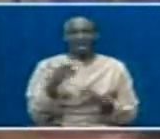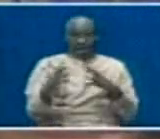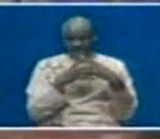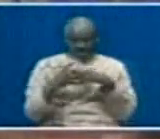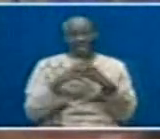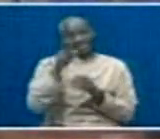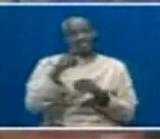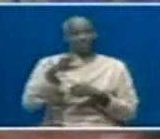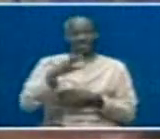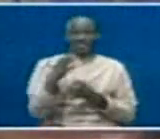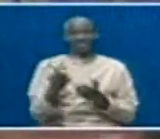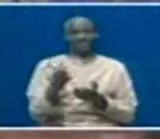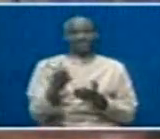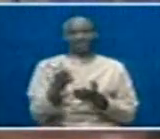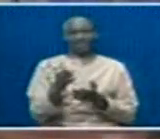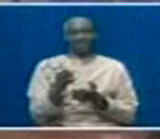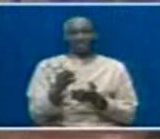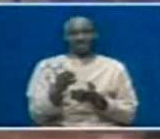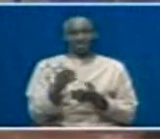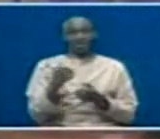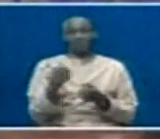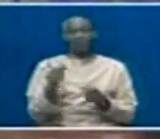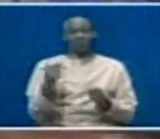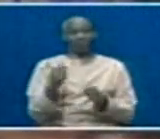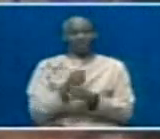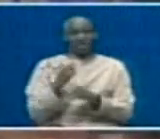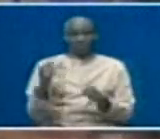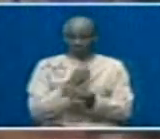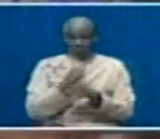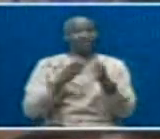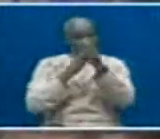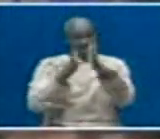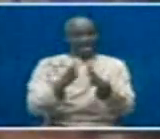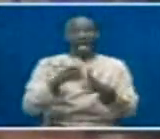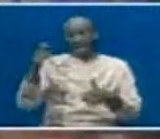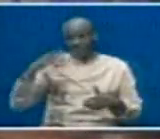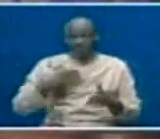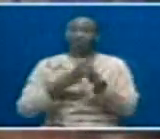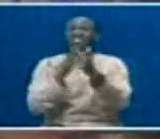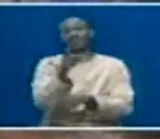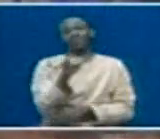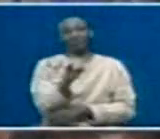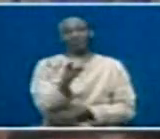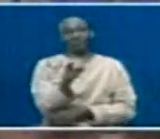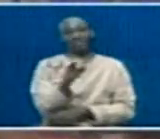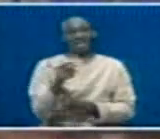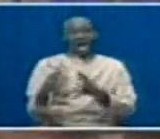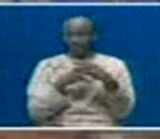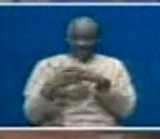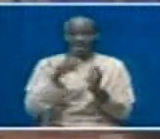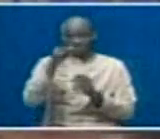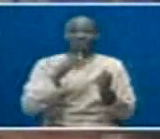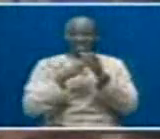a kind of a place where you cannot be a leader. You're led by others. That's what Ali said. America, you cannot be a